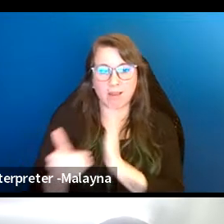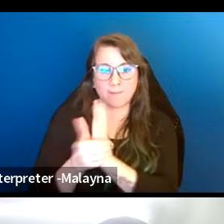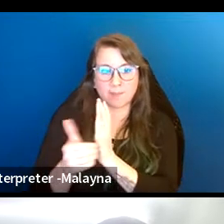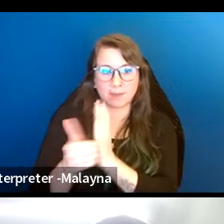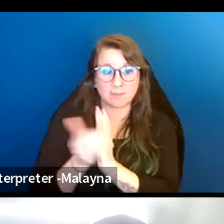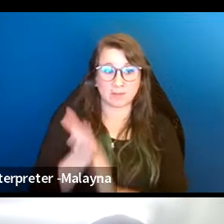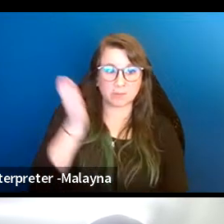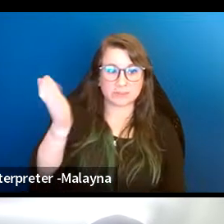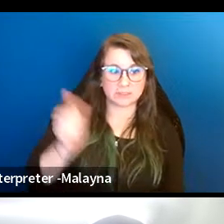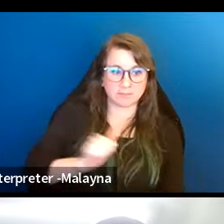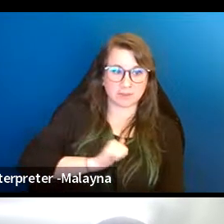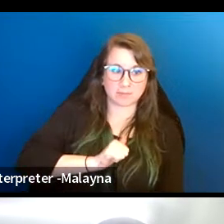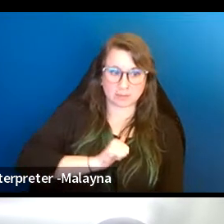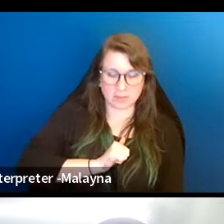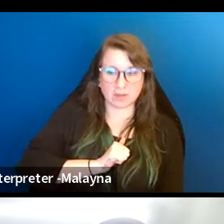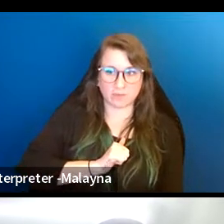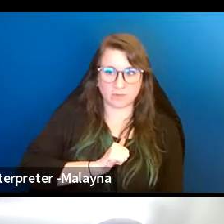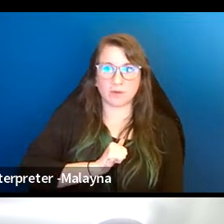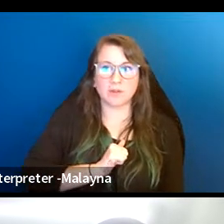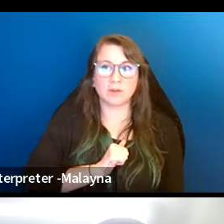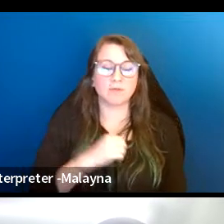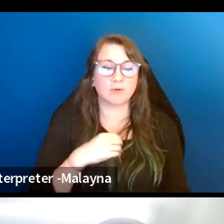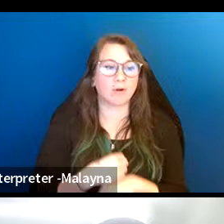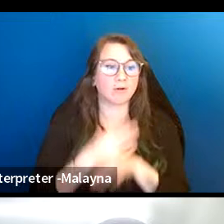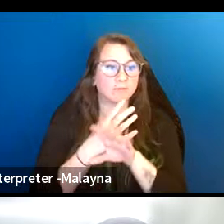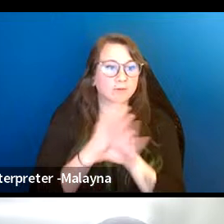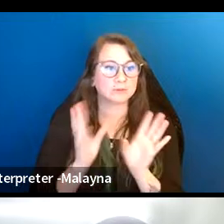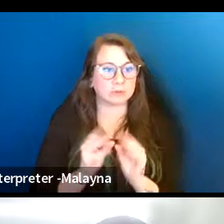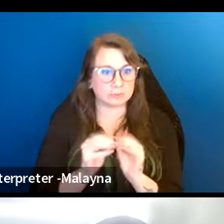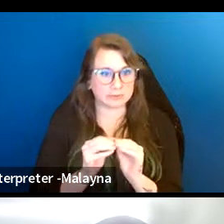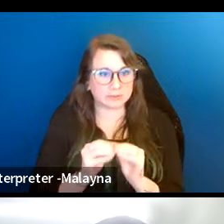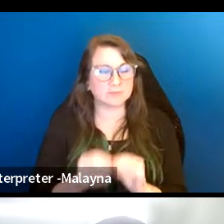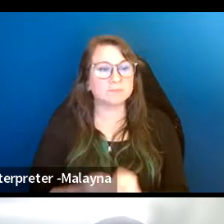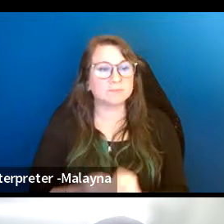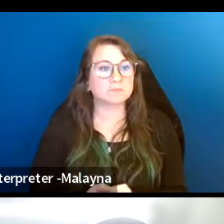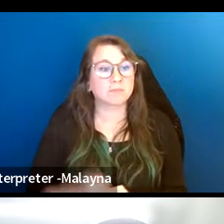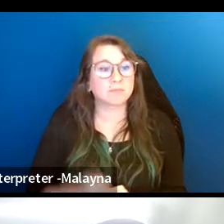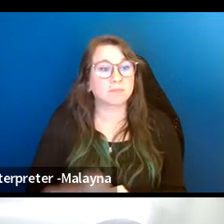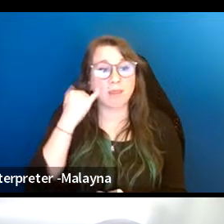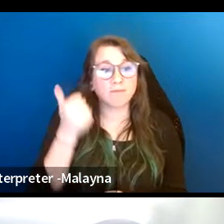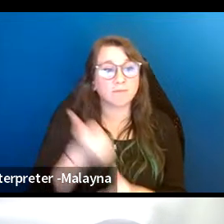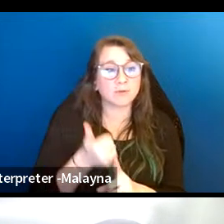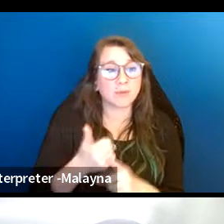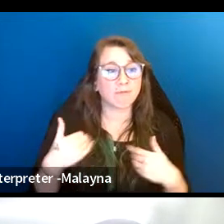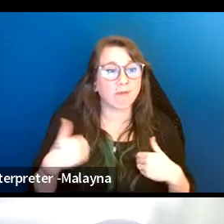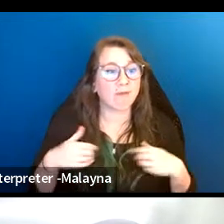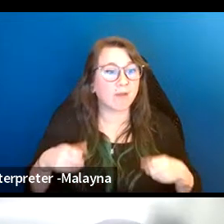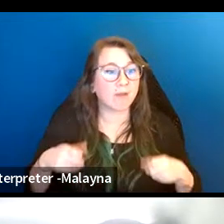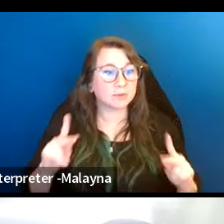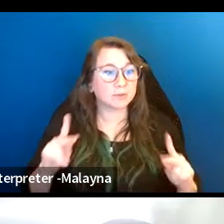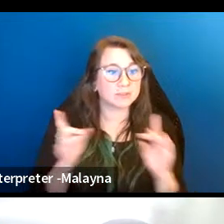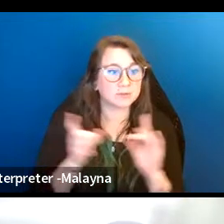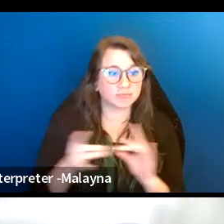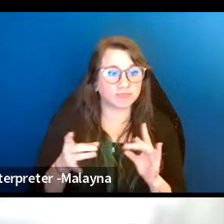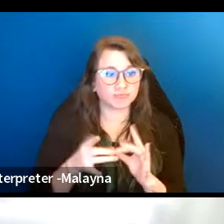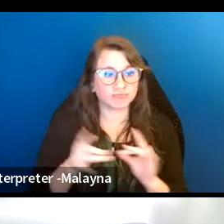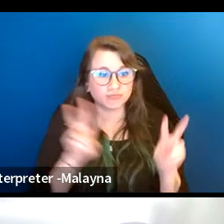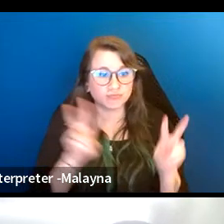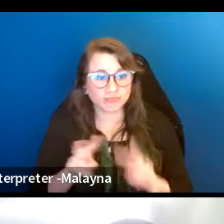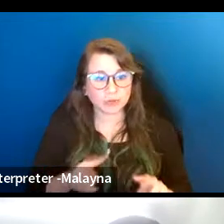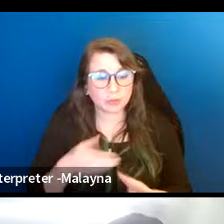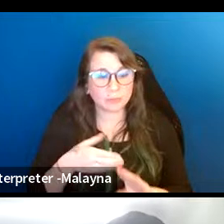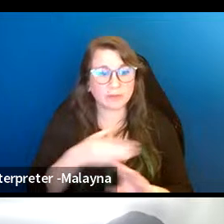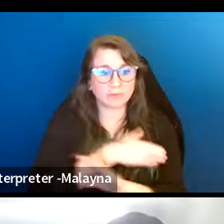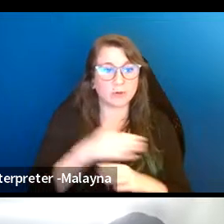by me in terms of our virtual meetings. If you had the opportunity to view this in advance of tonight's meeting, you will know